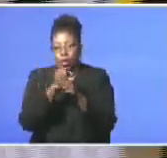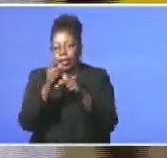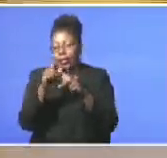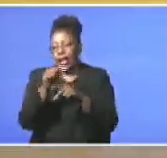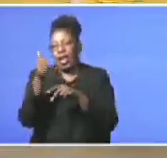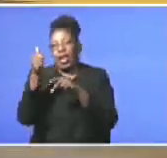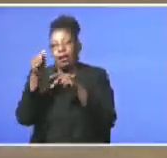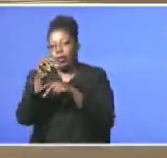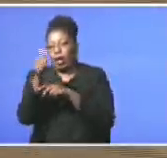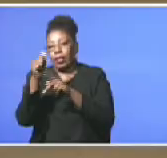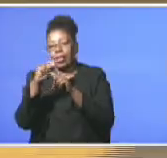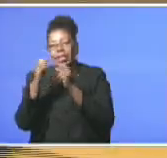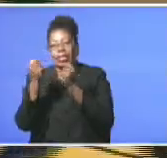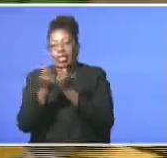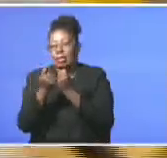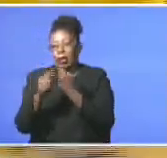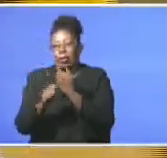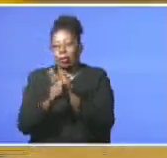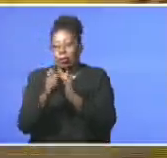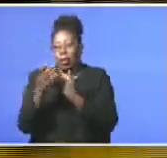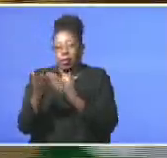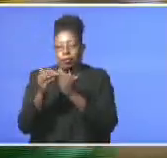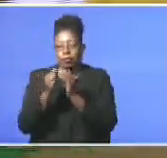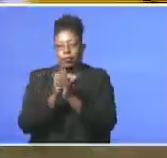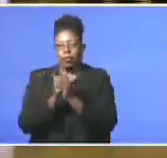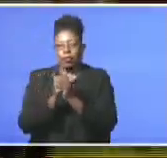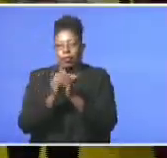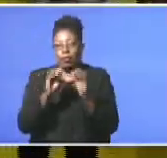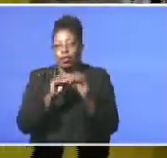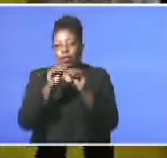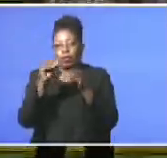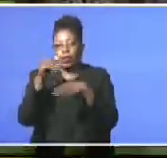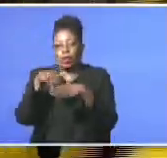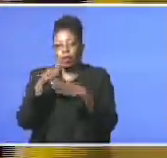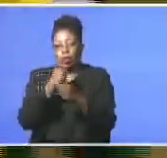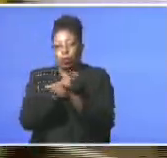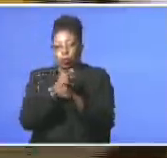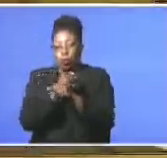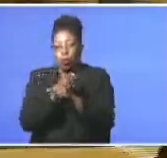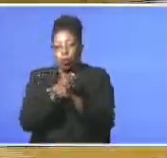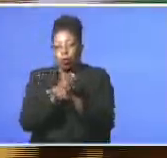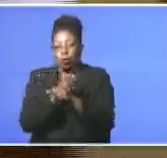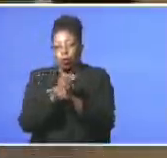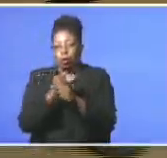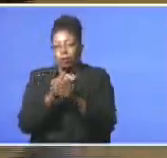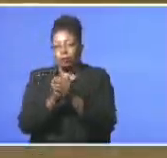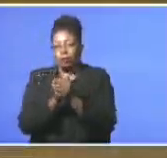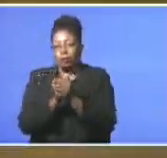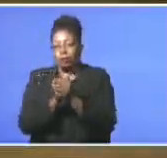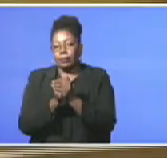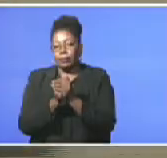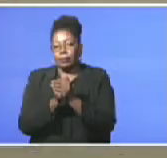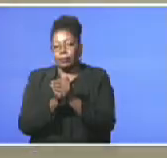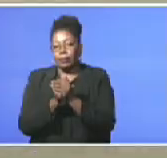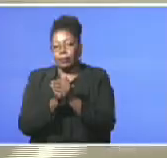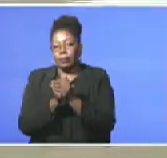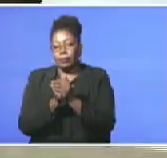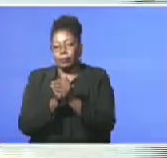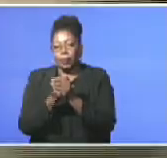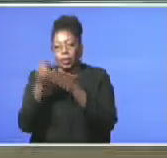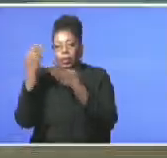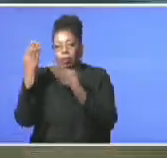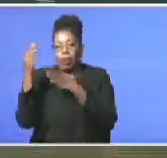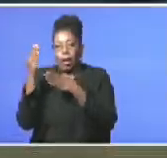You know, everybody has a good team. Everybody's put in the work. And so we just want to go there and just sort of be putting a little bit more work than the other teams. The